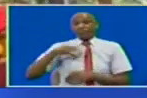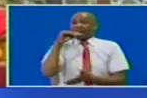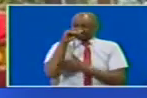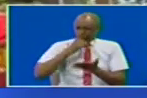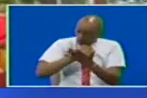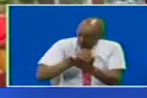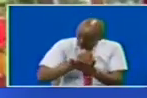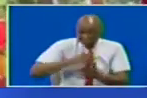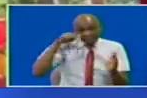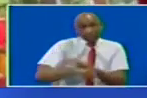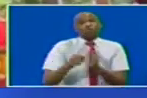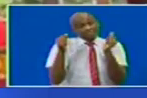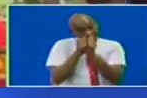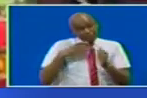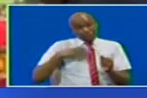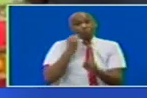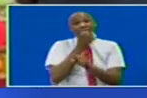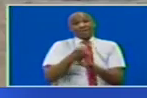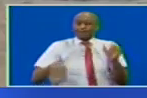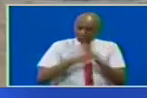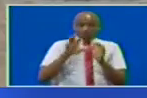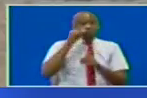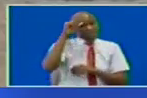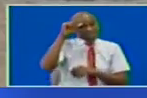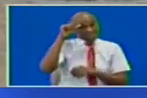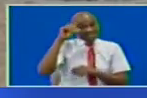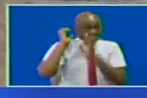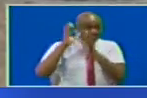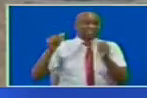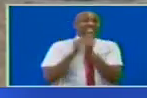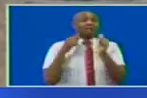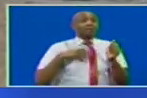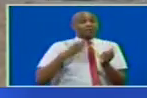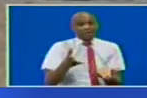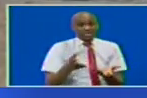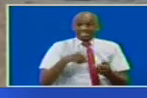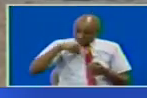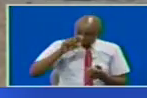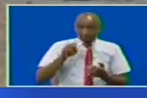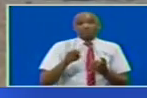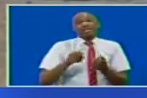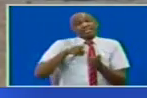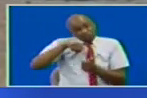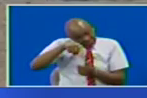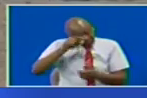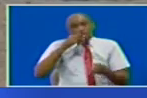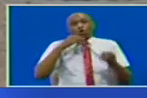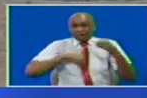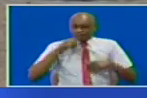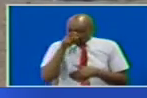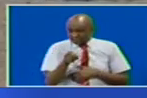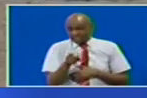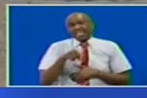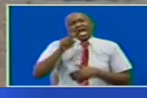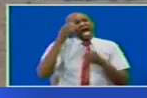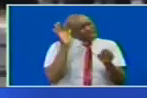audit of the 10 officials who have since been suspended in Kilifi. There are claims that the officers at the center of the Kilifi saga have curiously